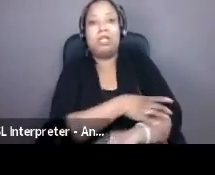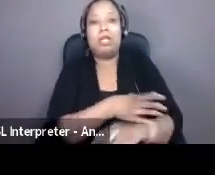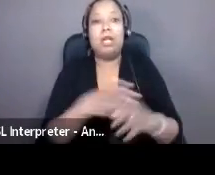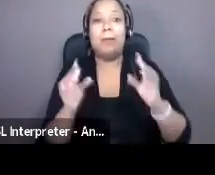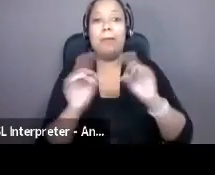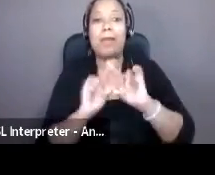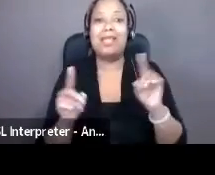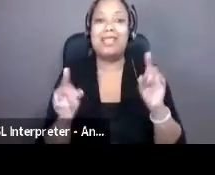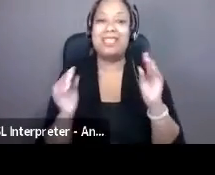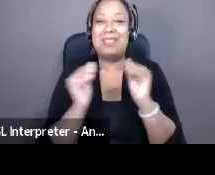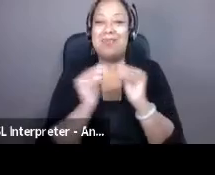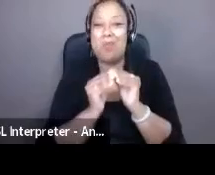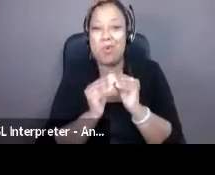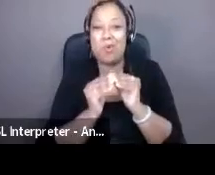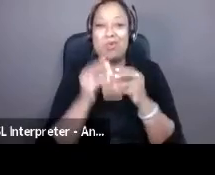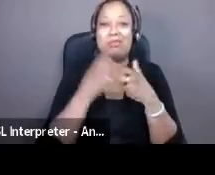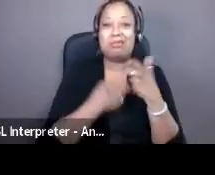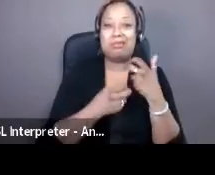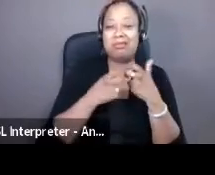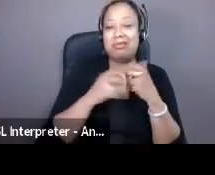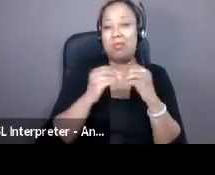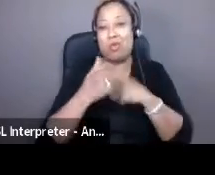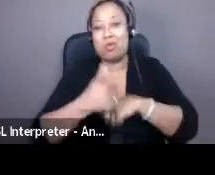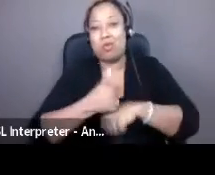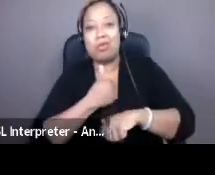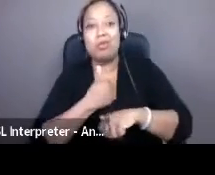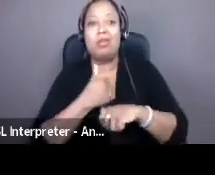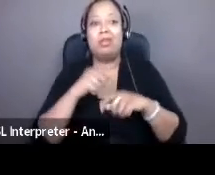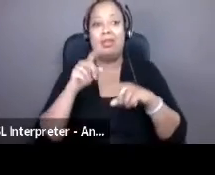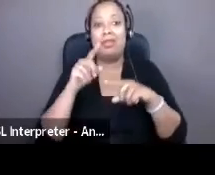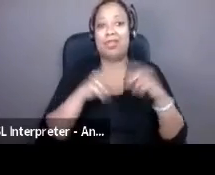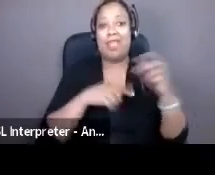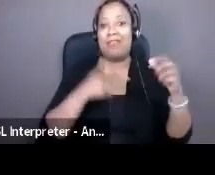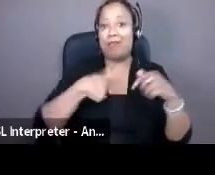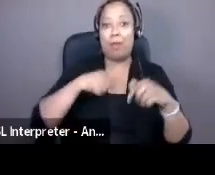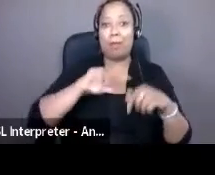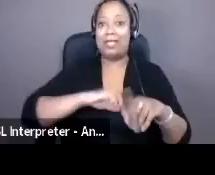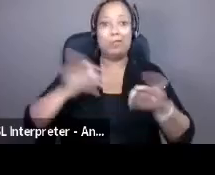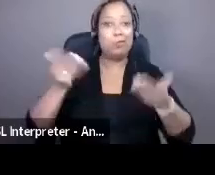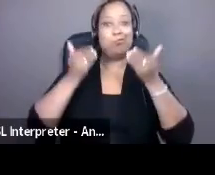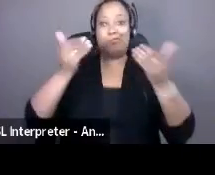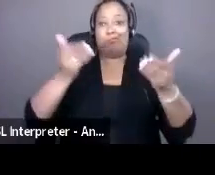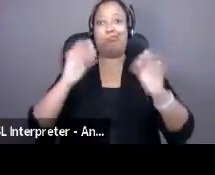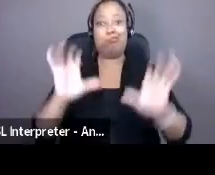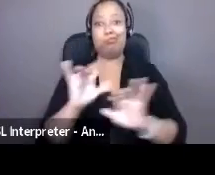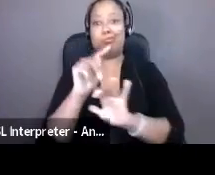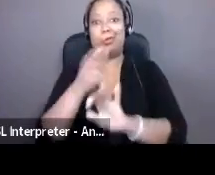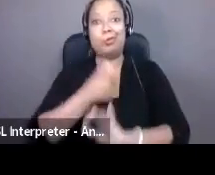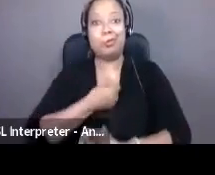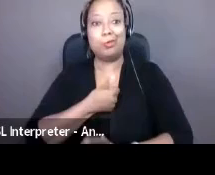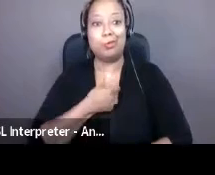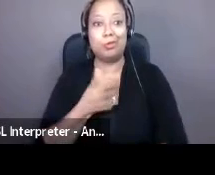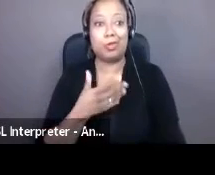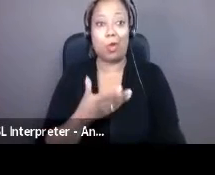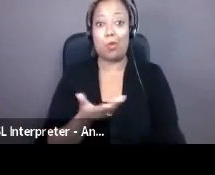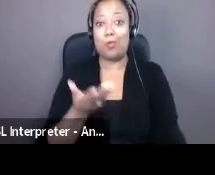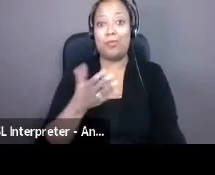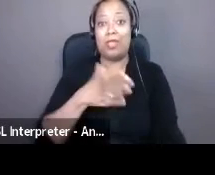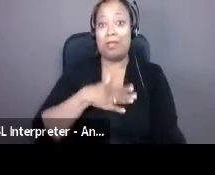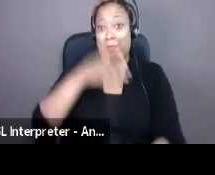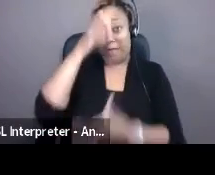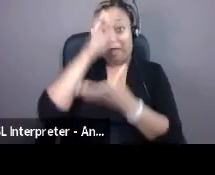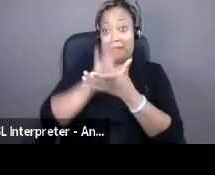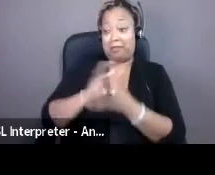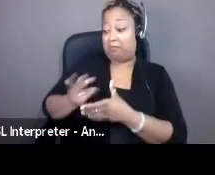a hazard and a hindrance than for me to just let it go. So my husband and I just